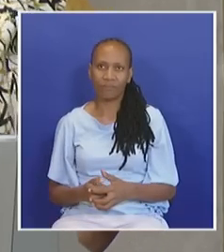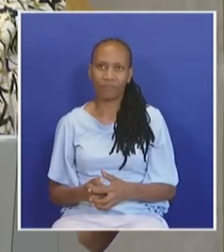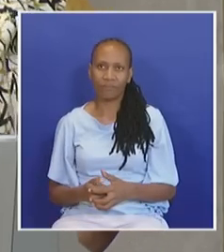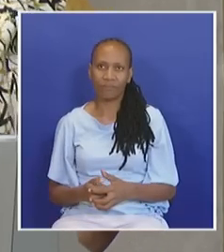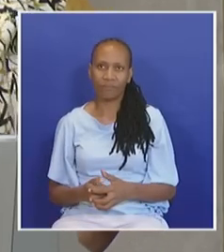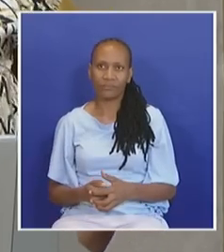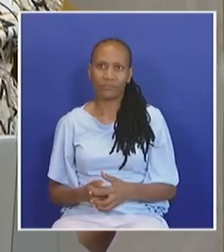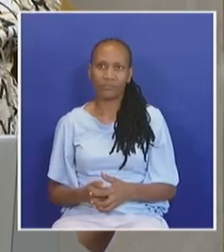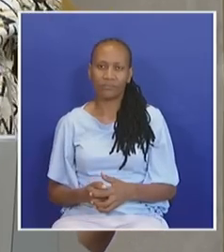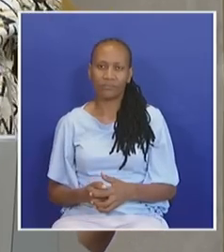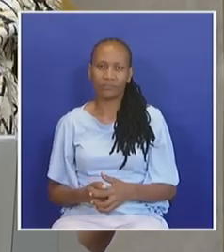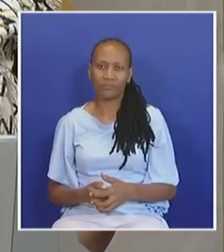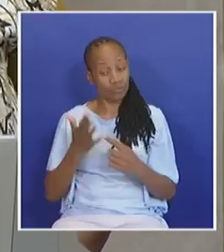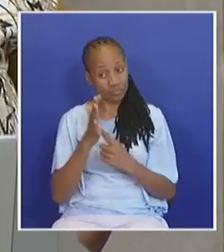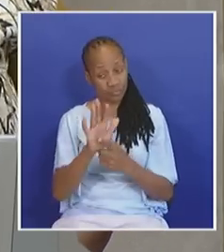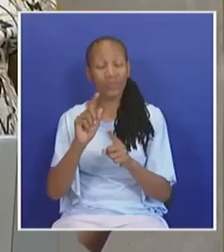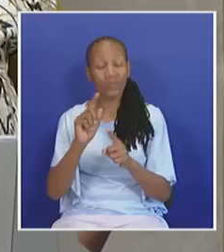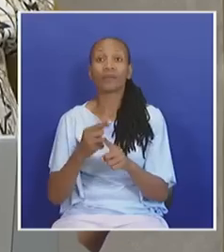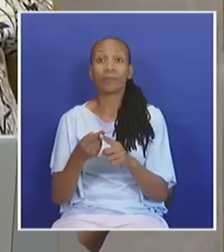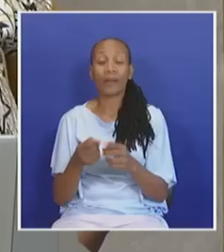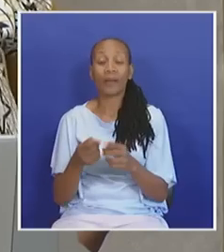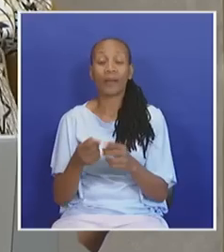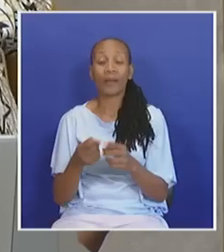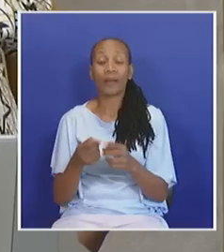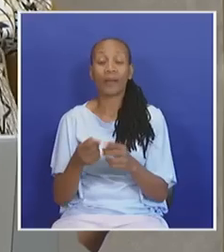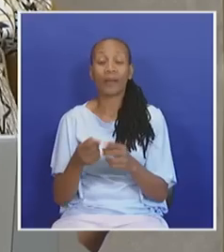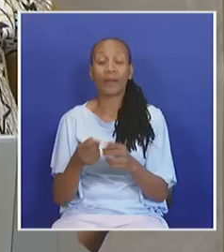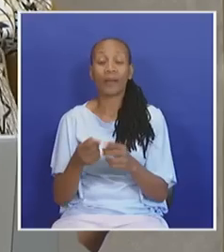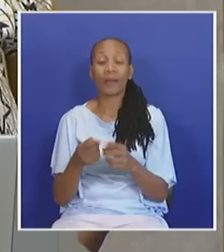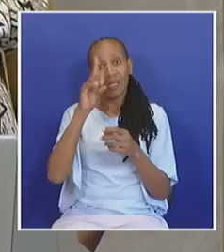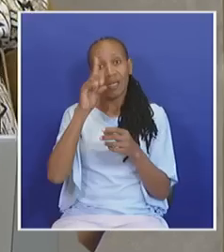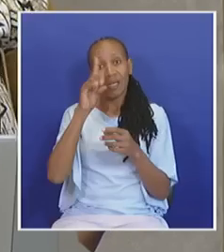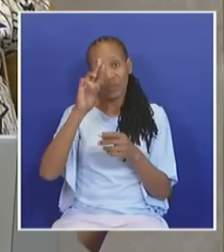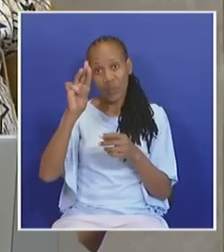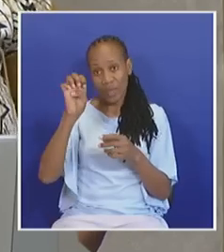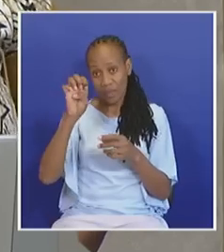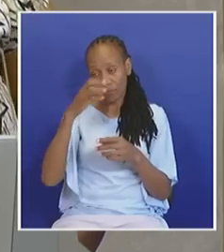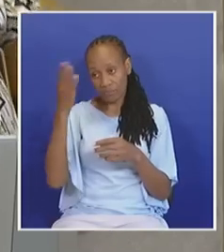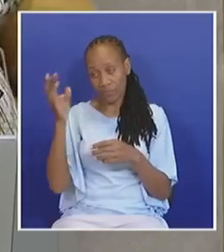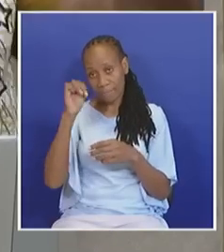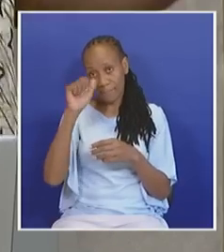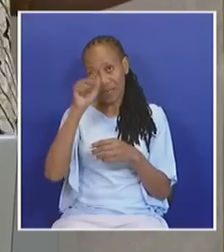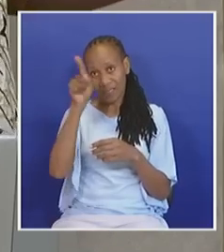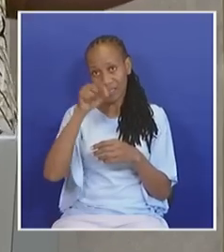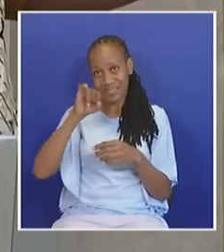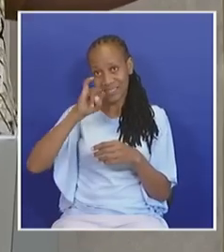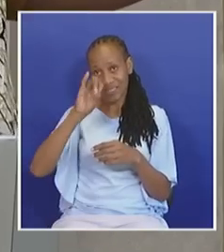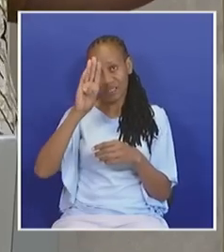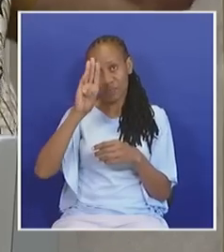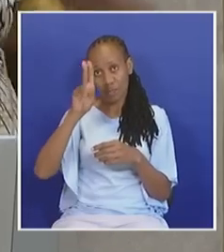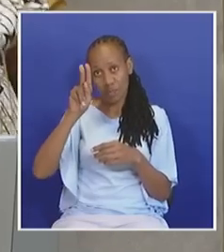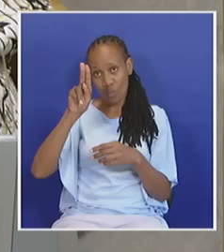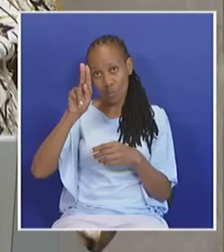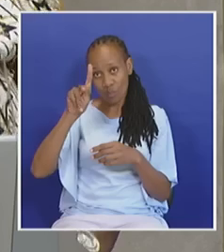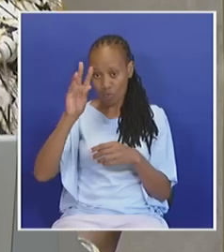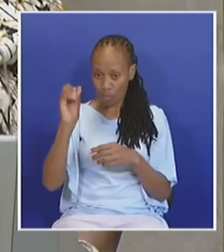take the example again of Lindiwe Mazibuko. Where is she today? They took her, put her up there,